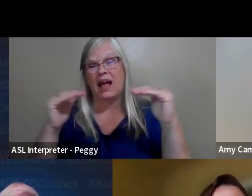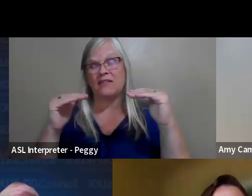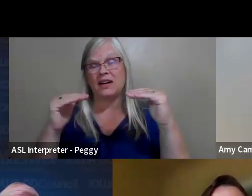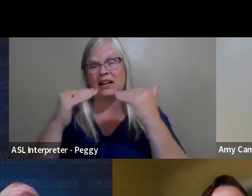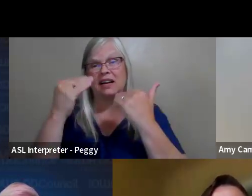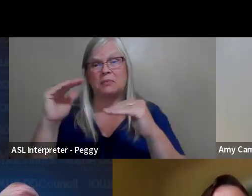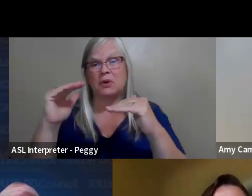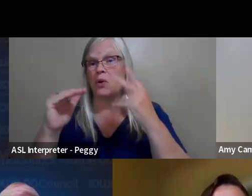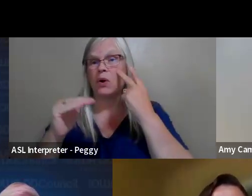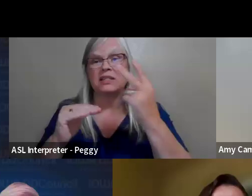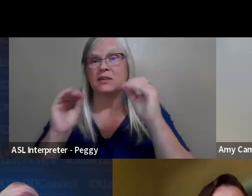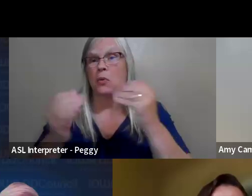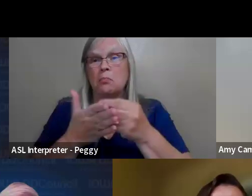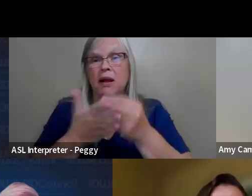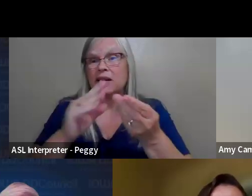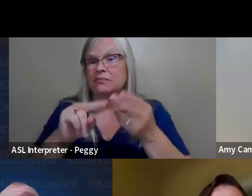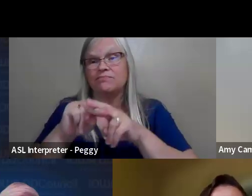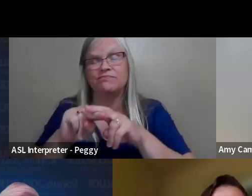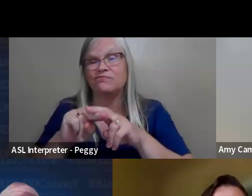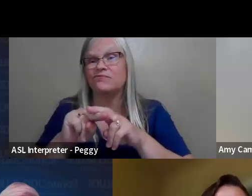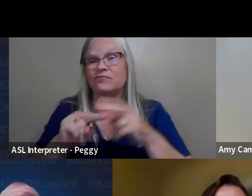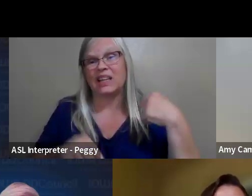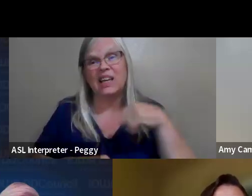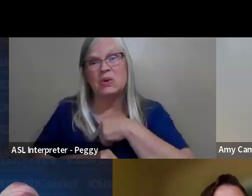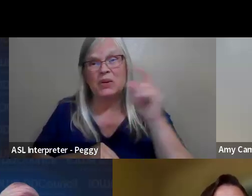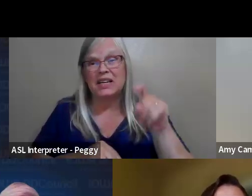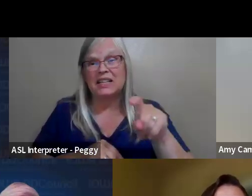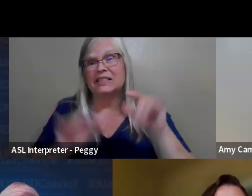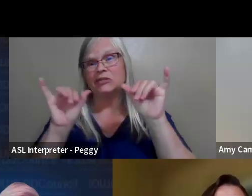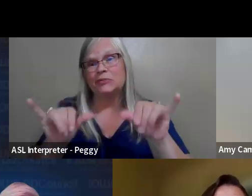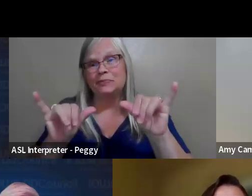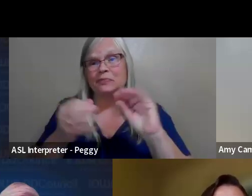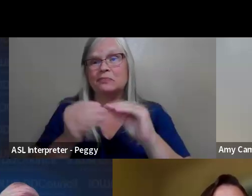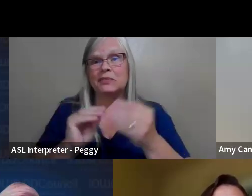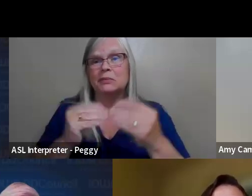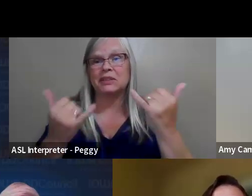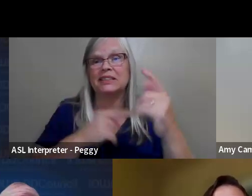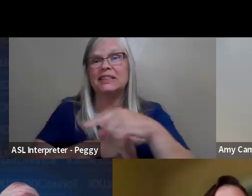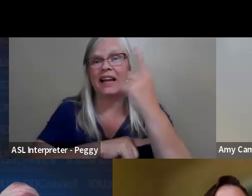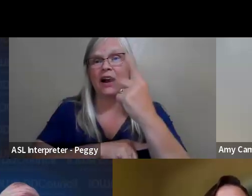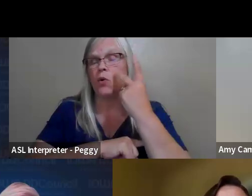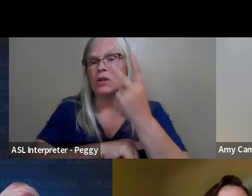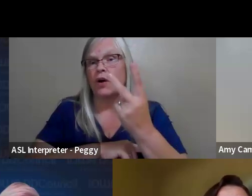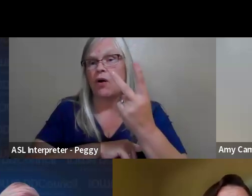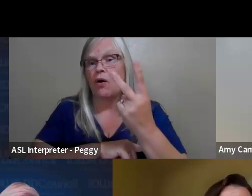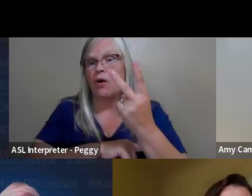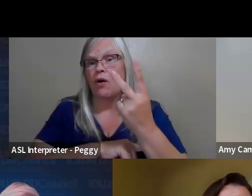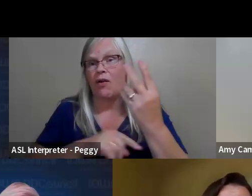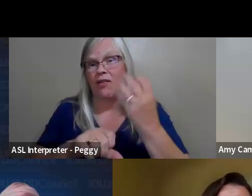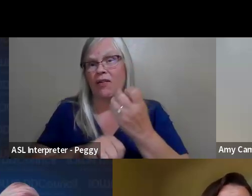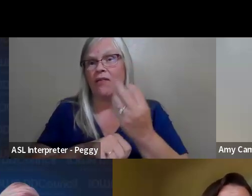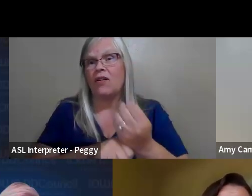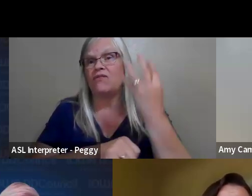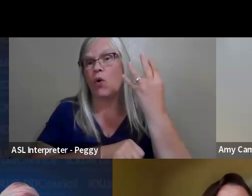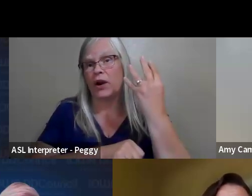not seeing the increases that we need. This is the same number we're looking at today that we saw 4 years